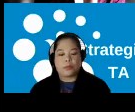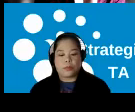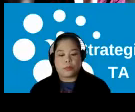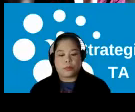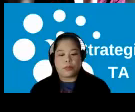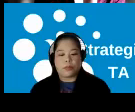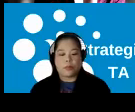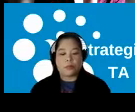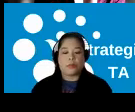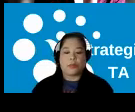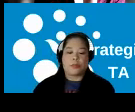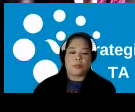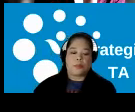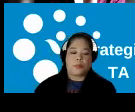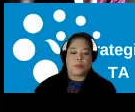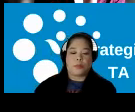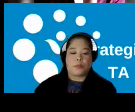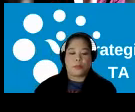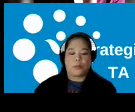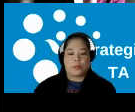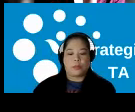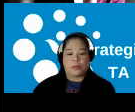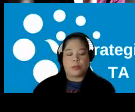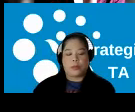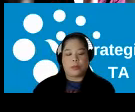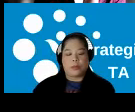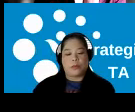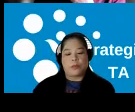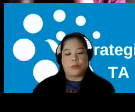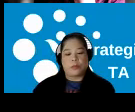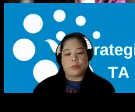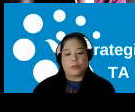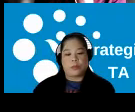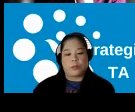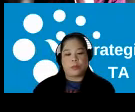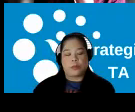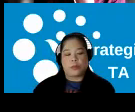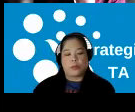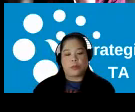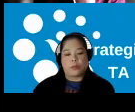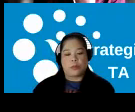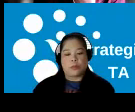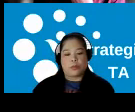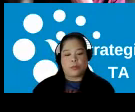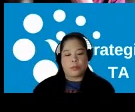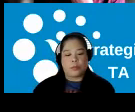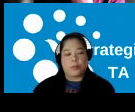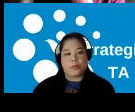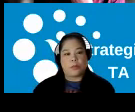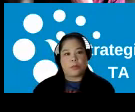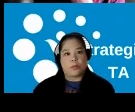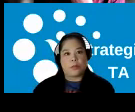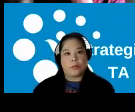So I would say, a large part of kind of our role, right, revolves around